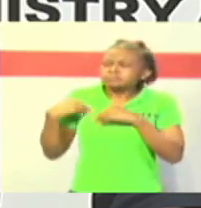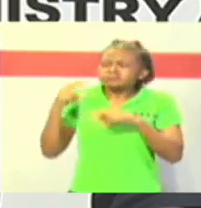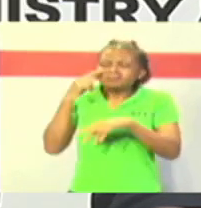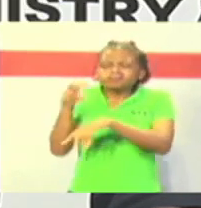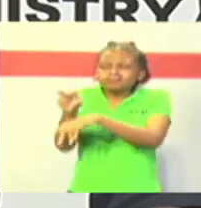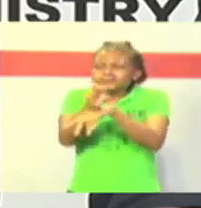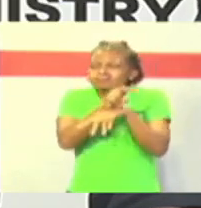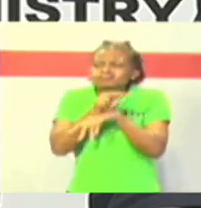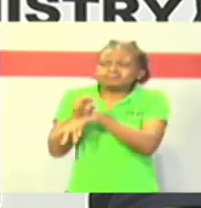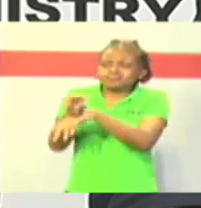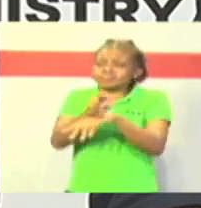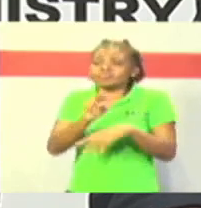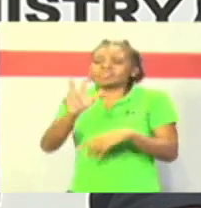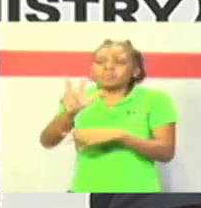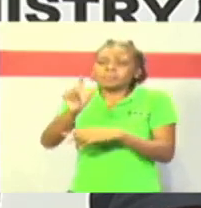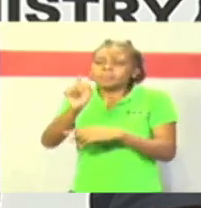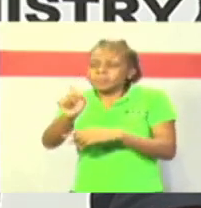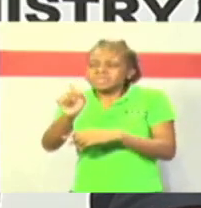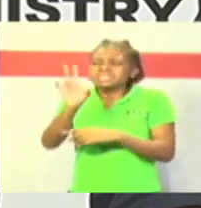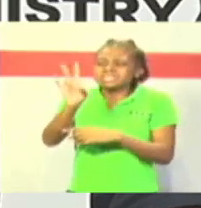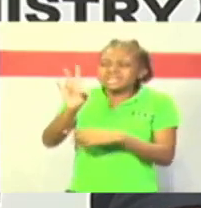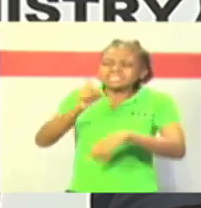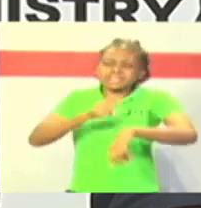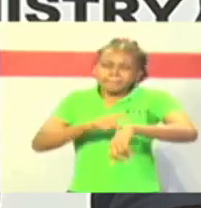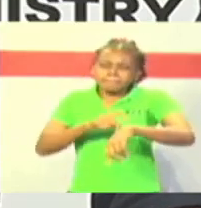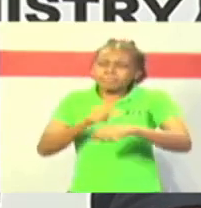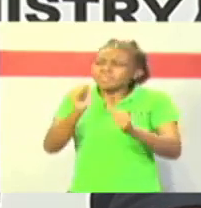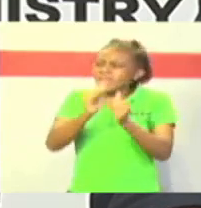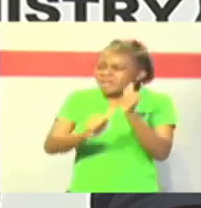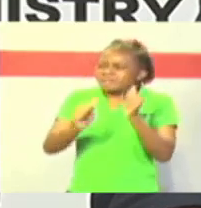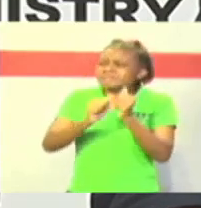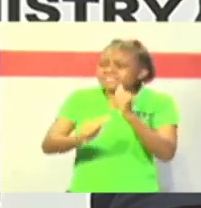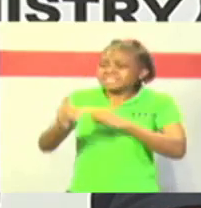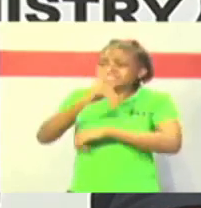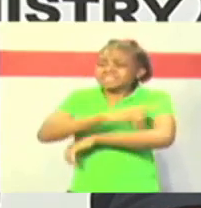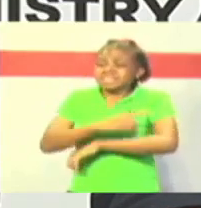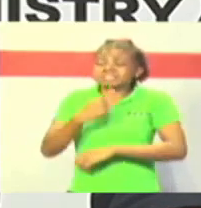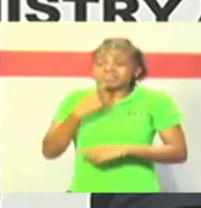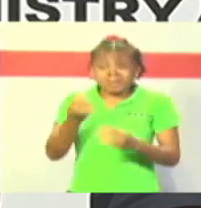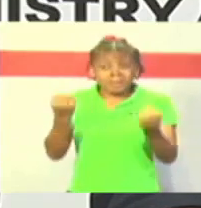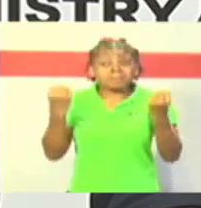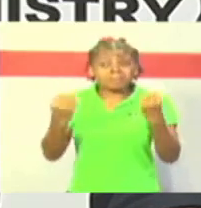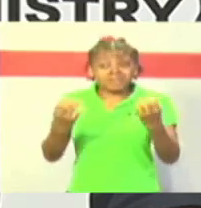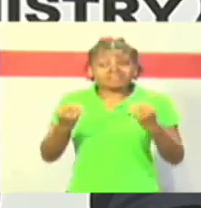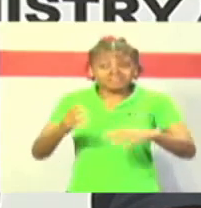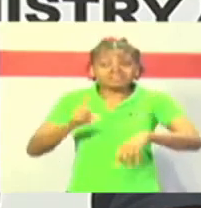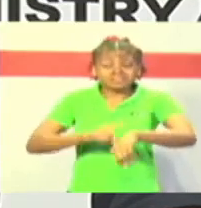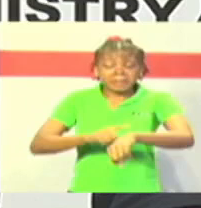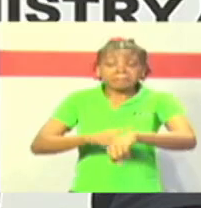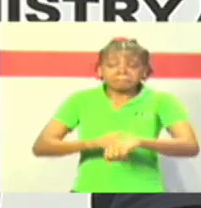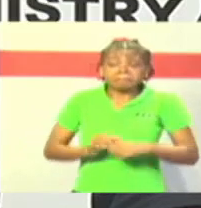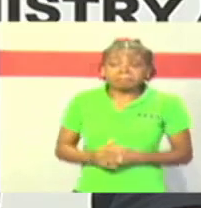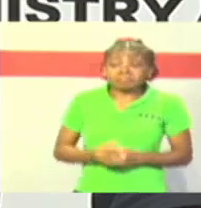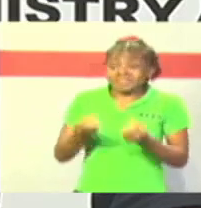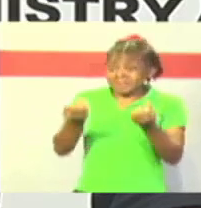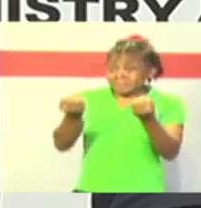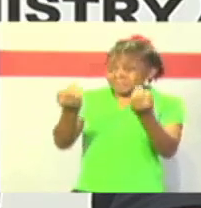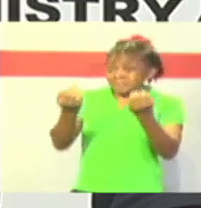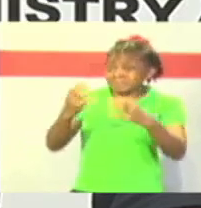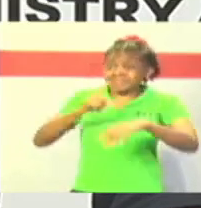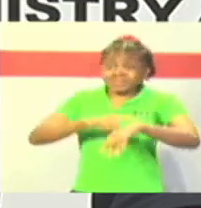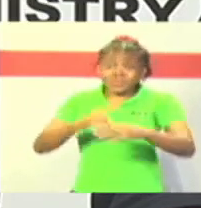is fairly frequent, and that our average response time to a new user is directly